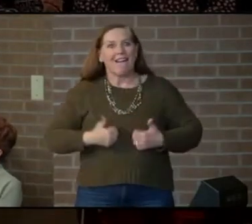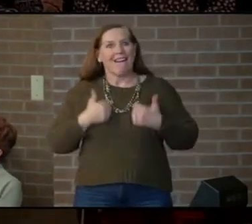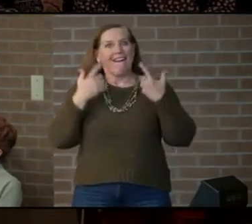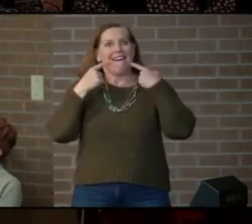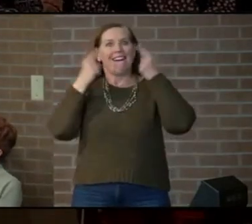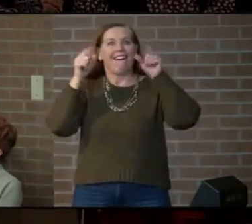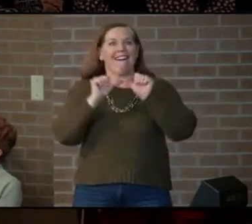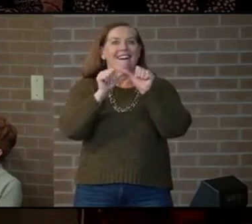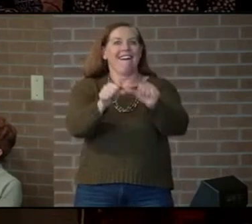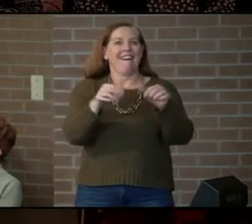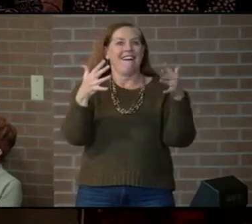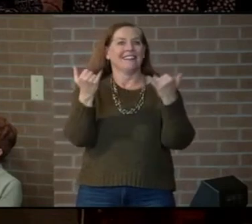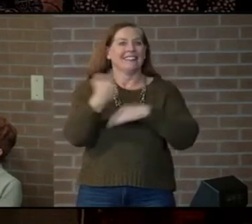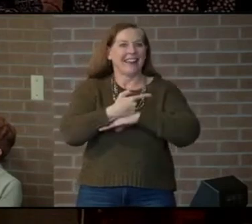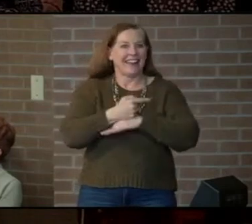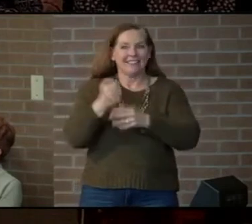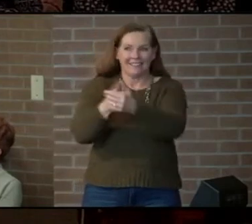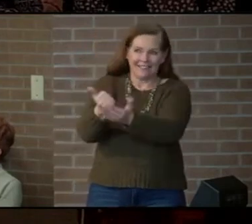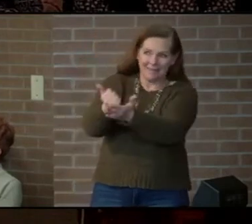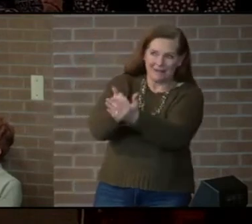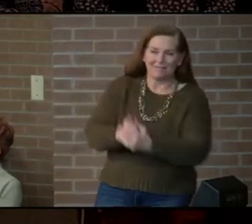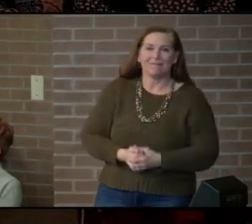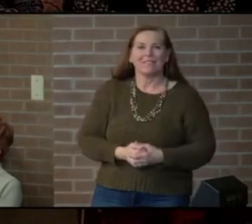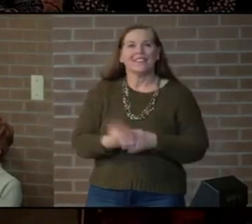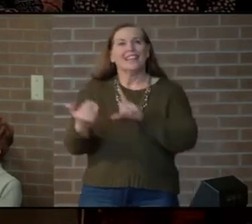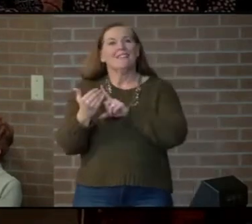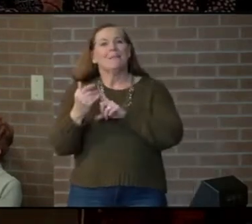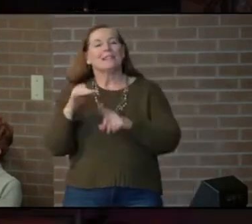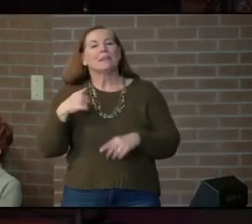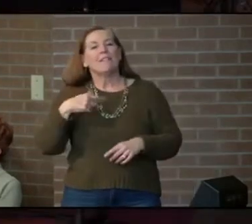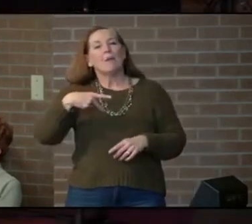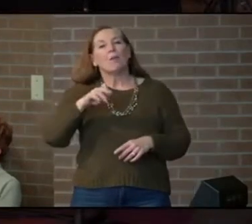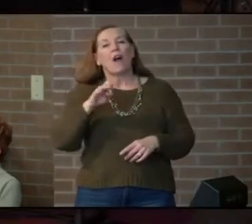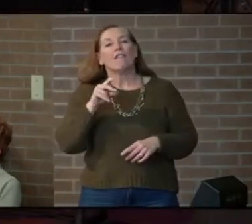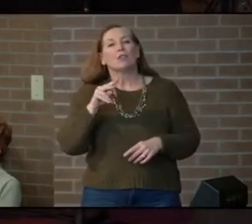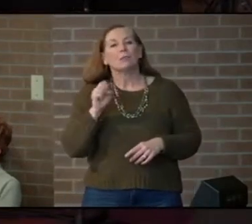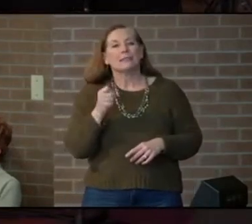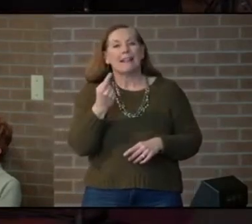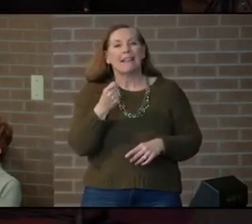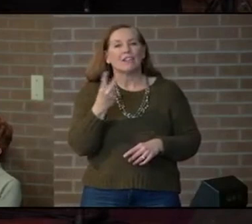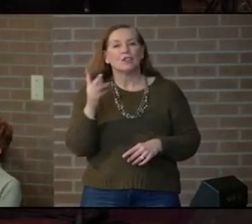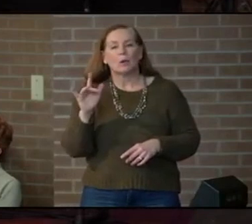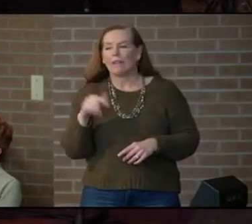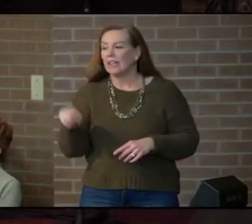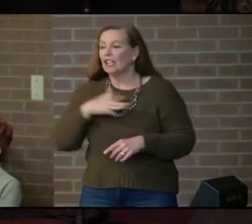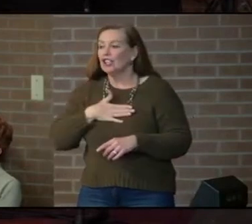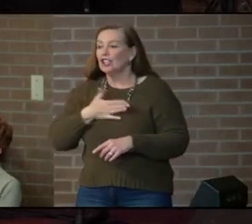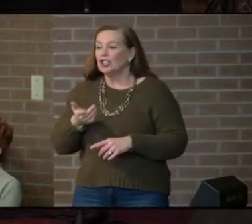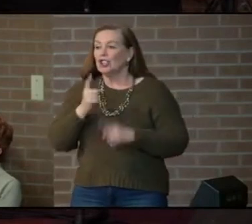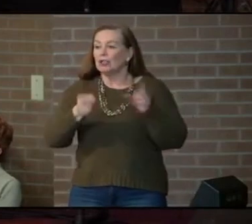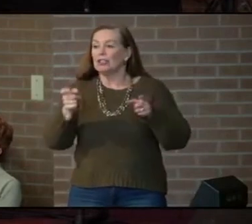today. It reminds me of Proverbs 11:25, where it says, "Generous persons will prosper. Those who refresh